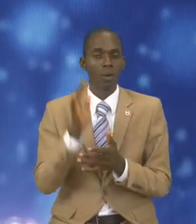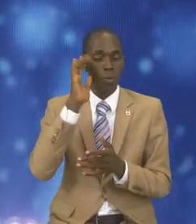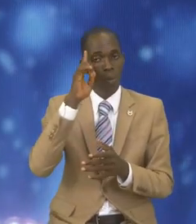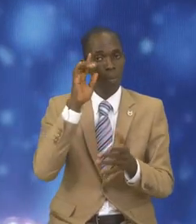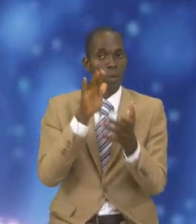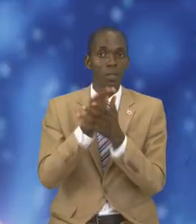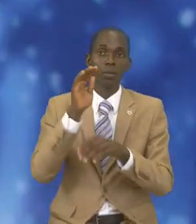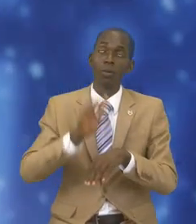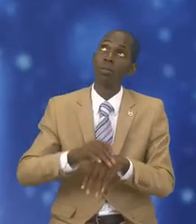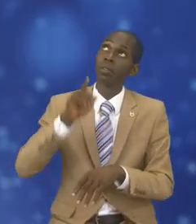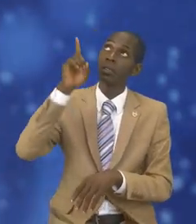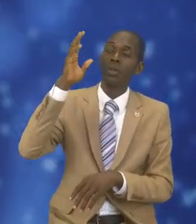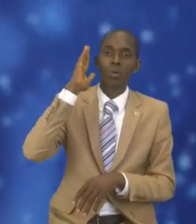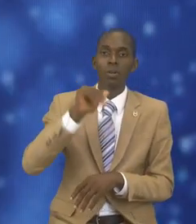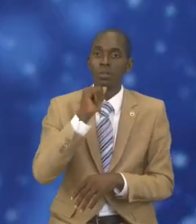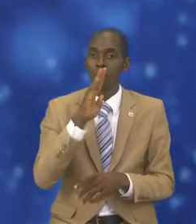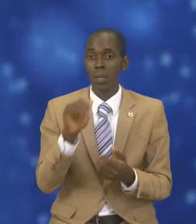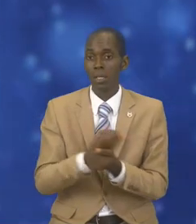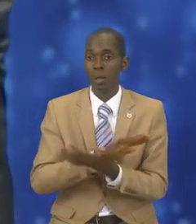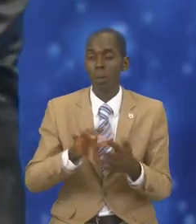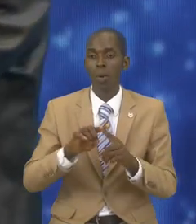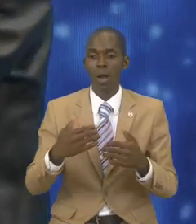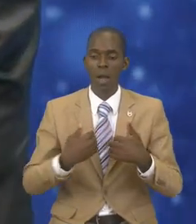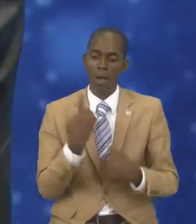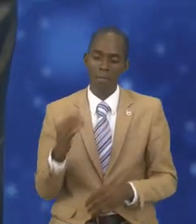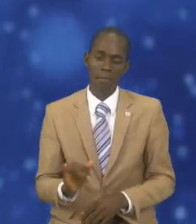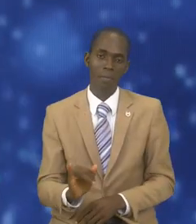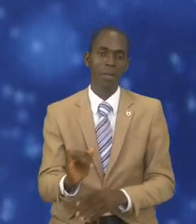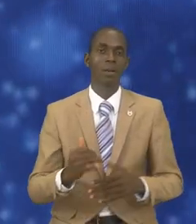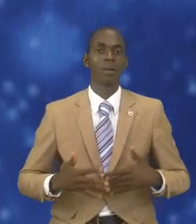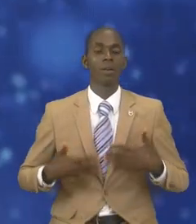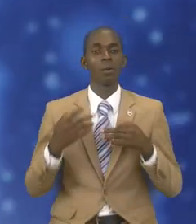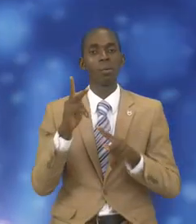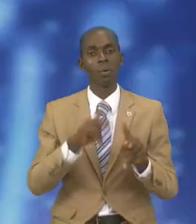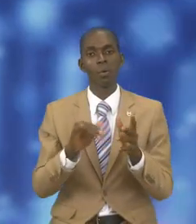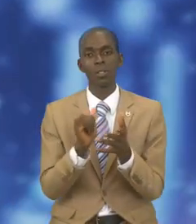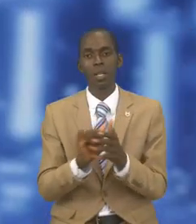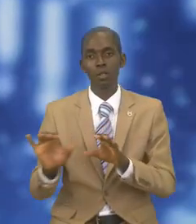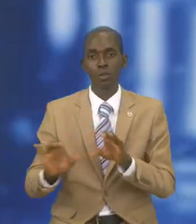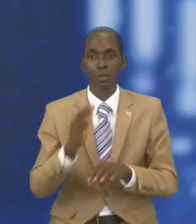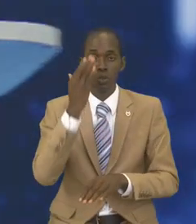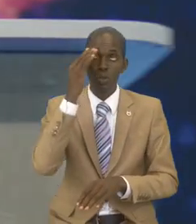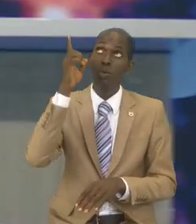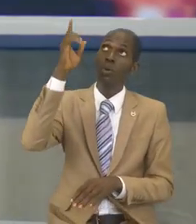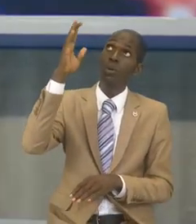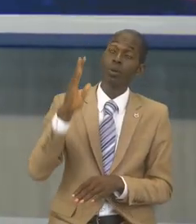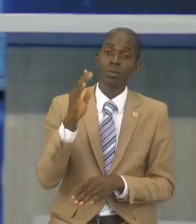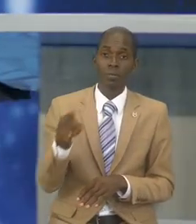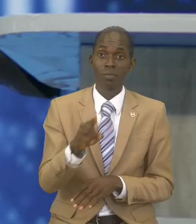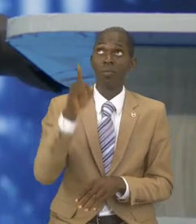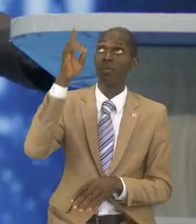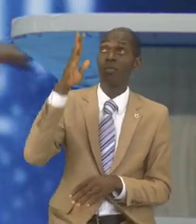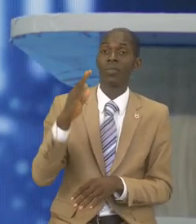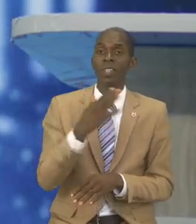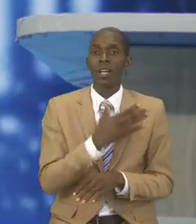in him will not perish but have everlasting life. The people that do know their God, the people that do know their God as the